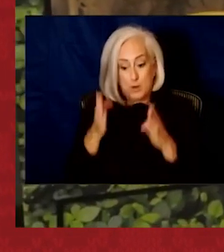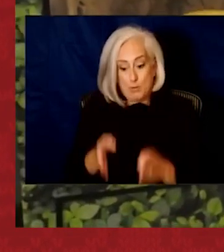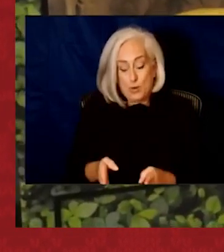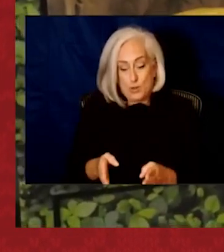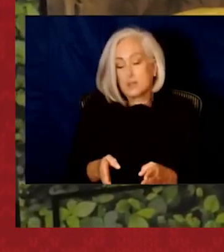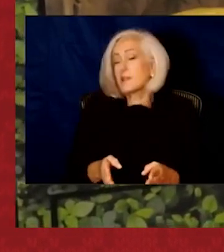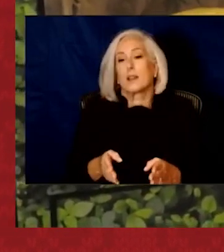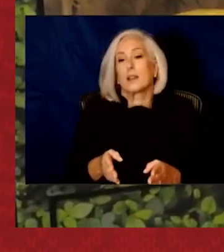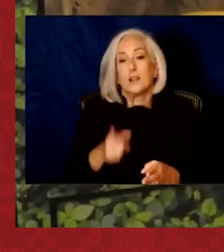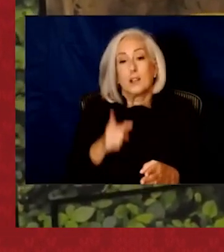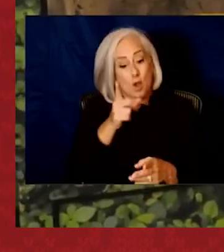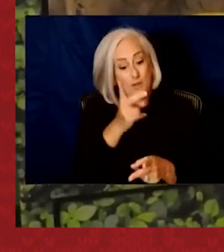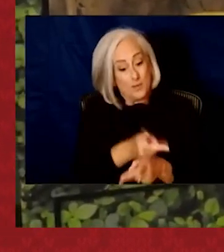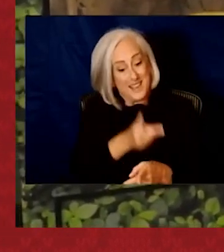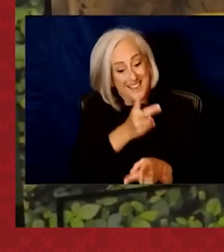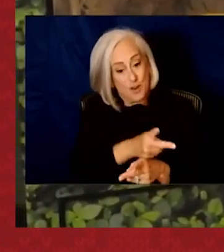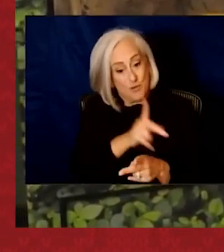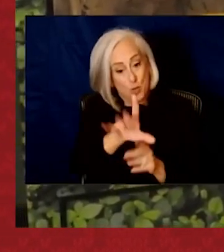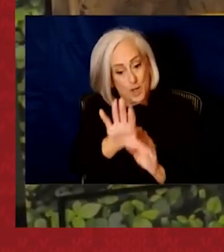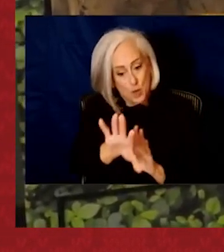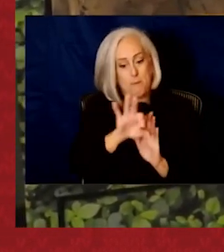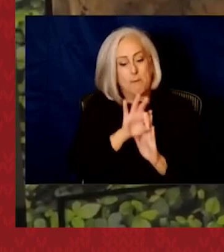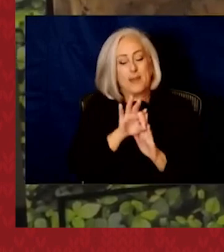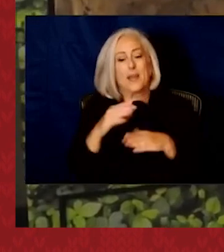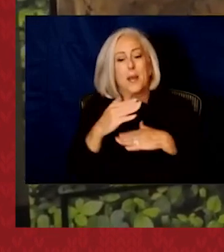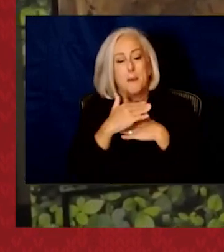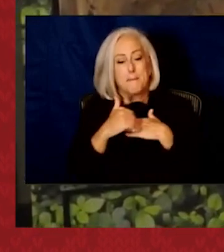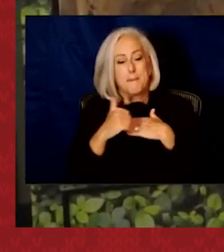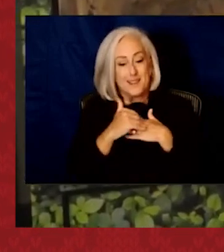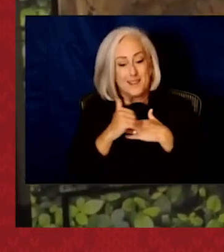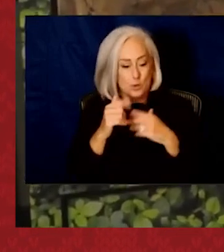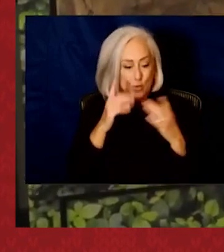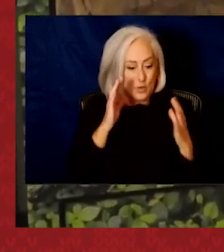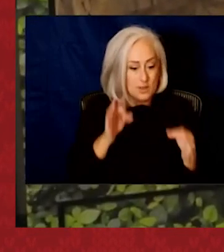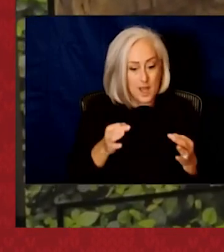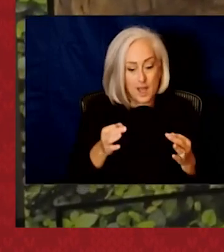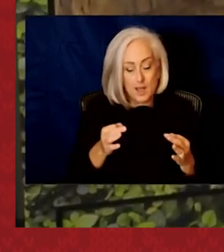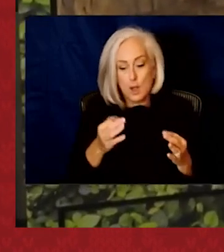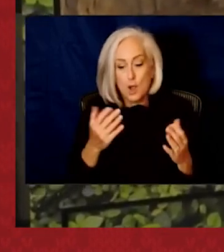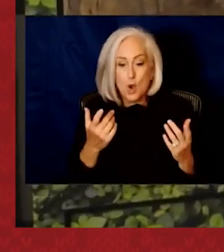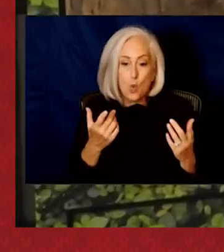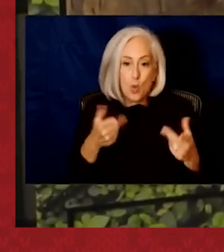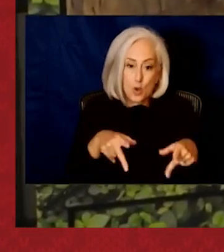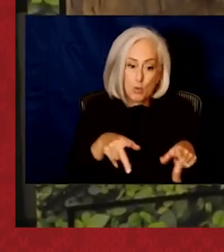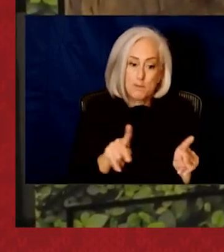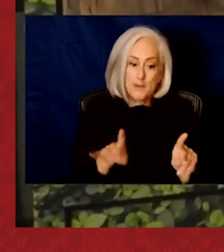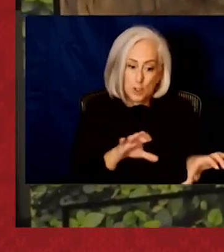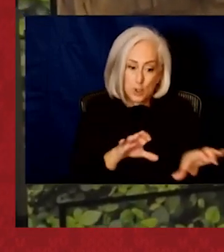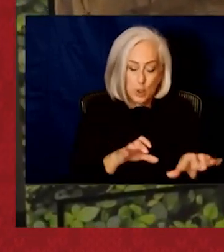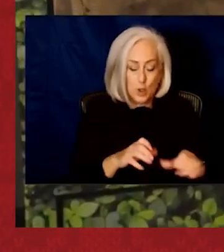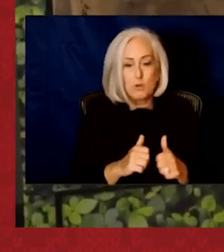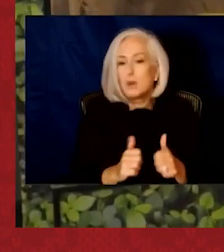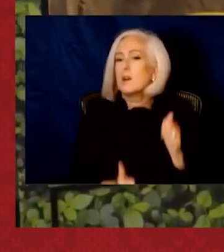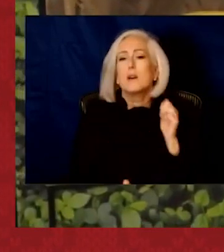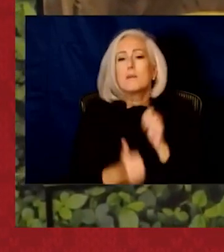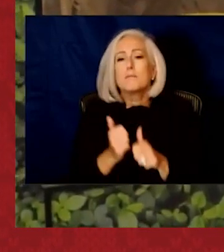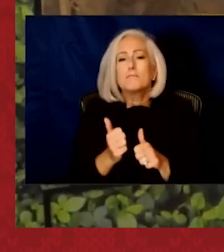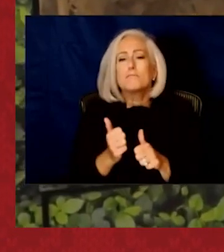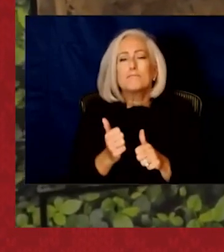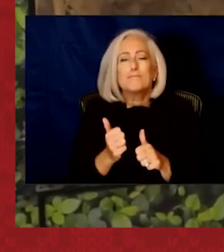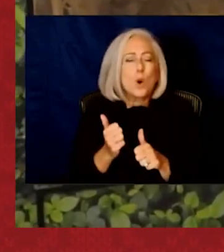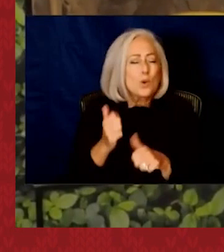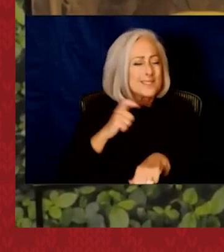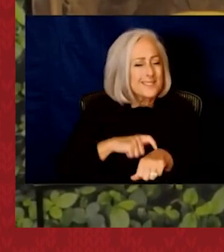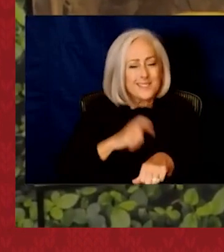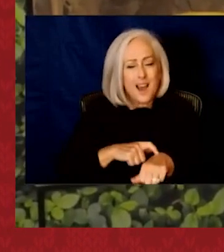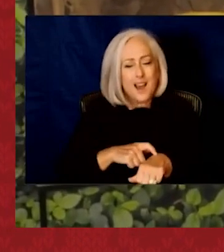not allowing them to do. But for the most part, snakes aren't going to see humans as a food source, and they're not